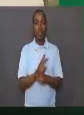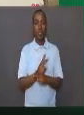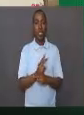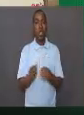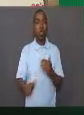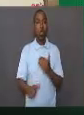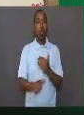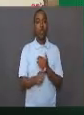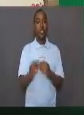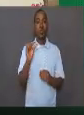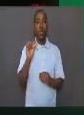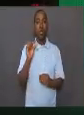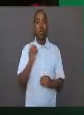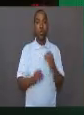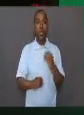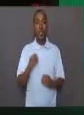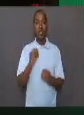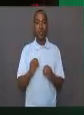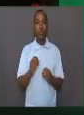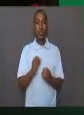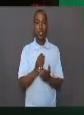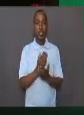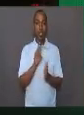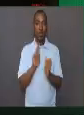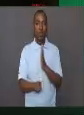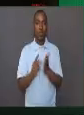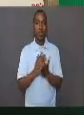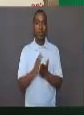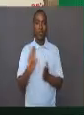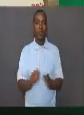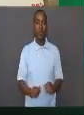harmful microorganisms will be killed off.